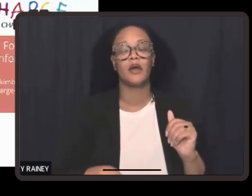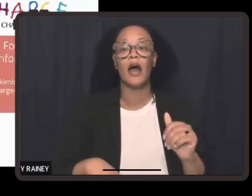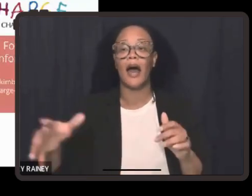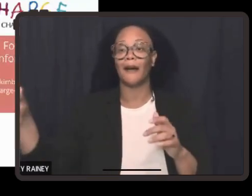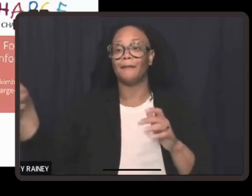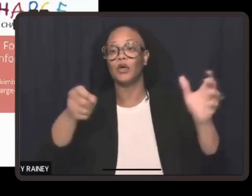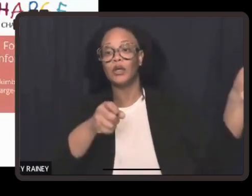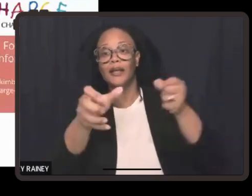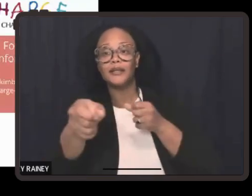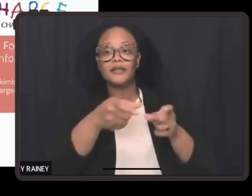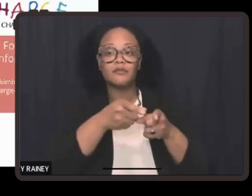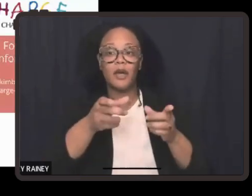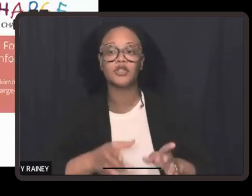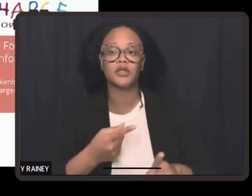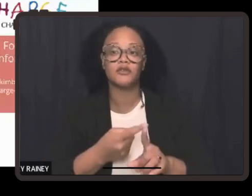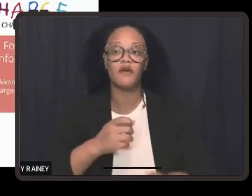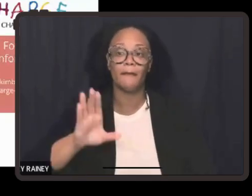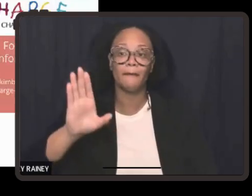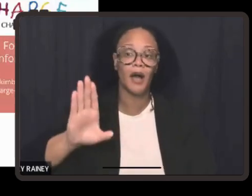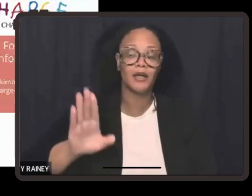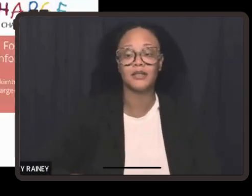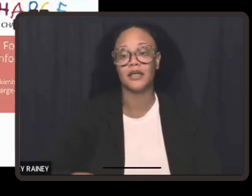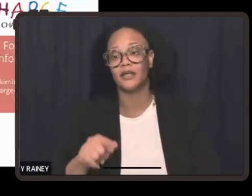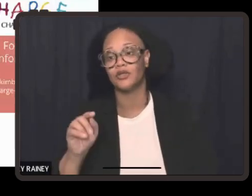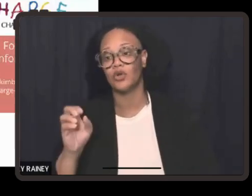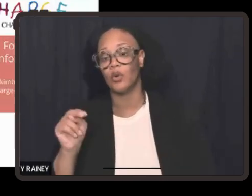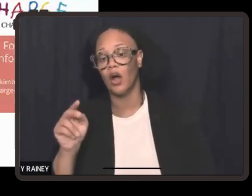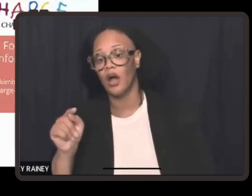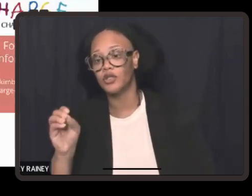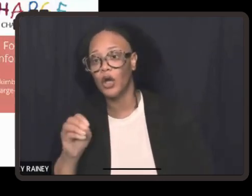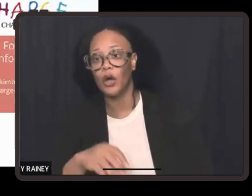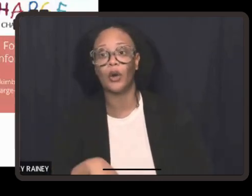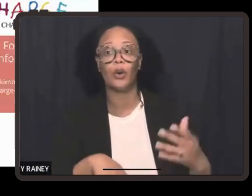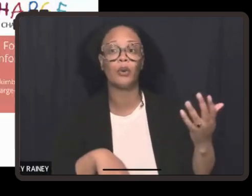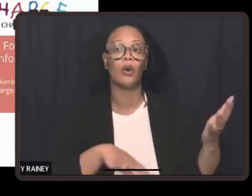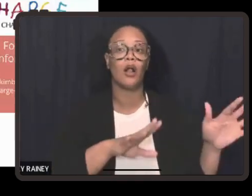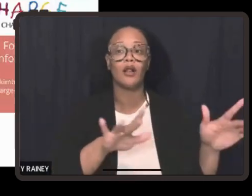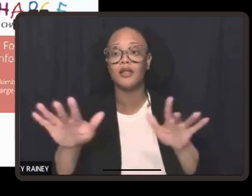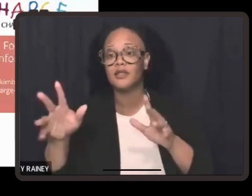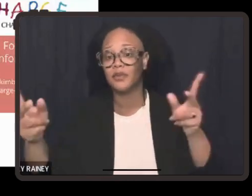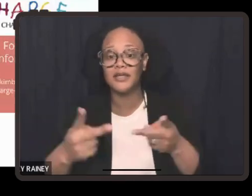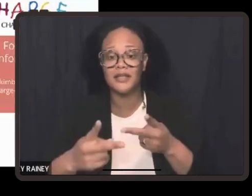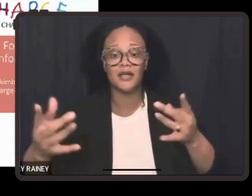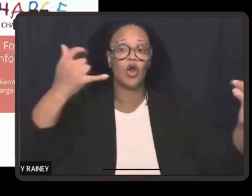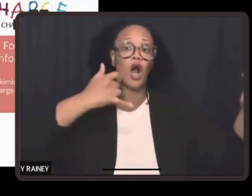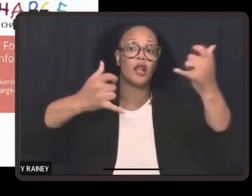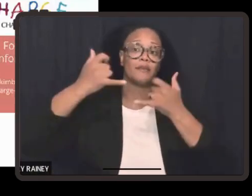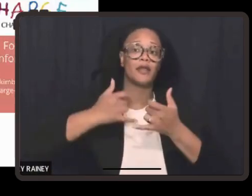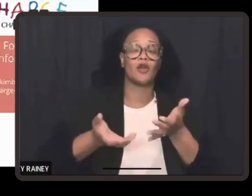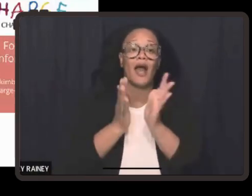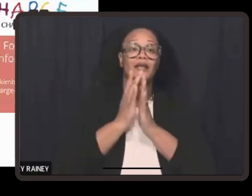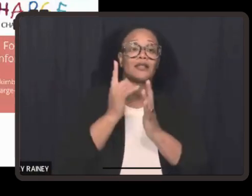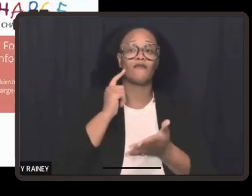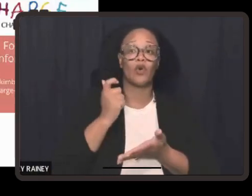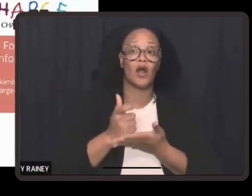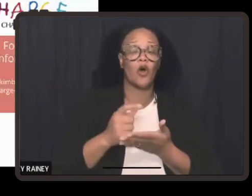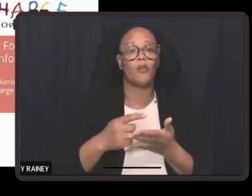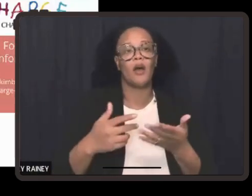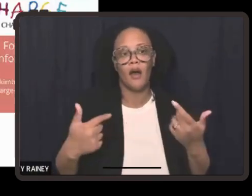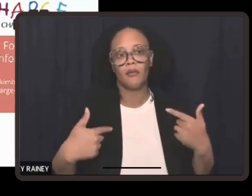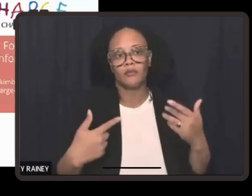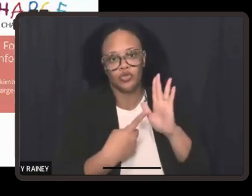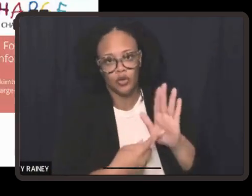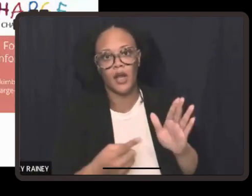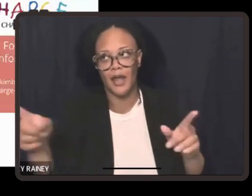places calling me to ask for help, you know, shows you that, you know, they're reaching out for